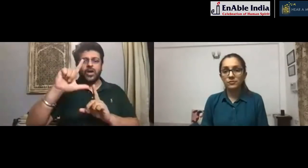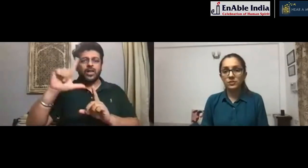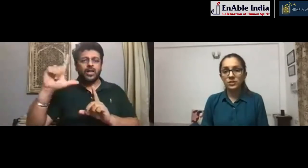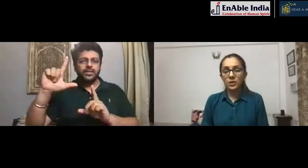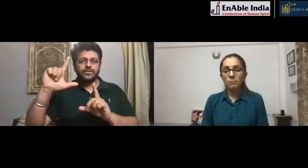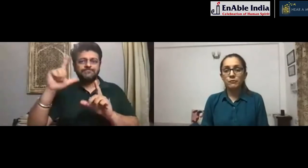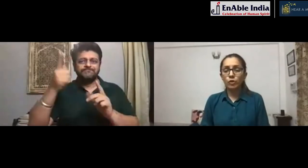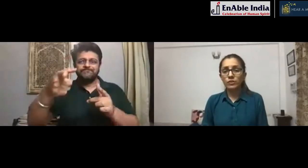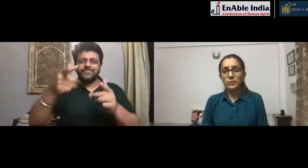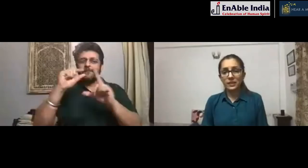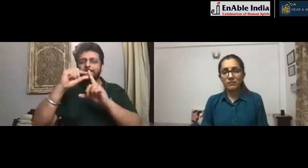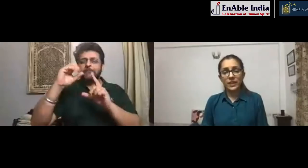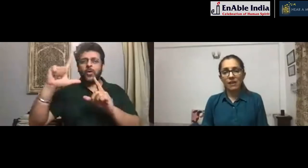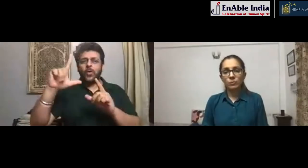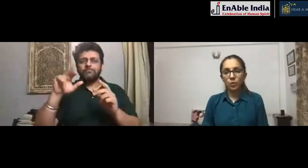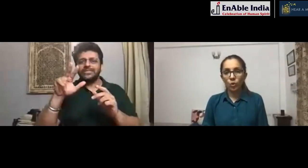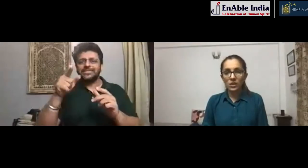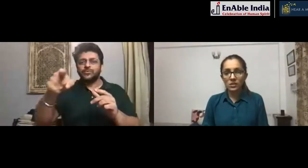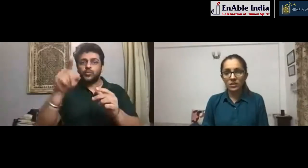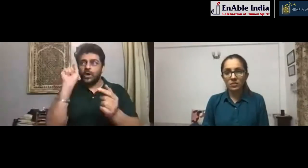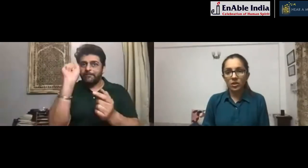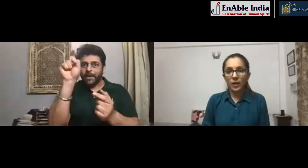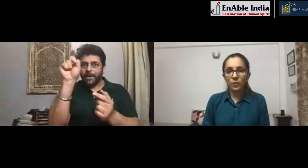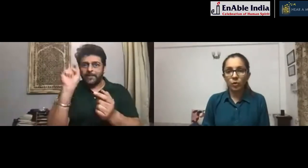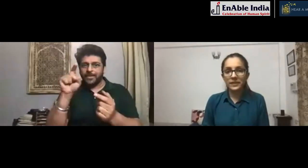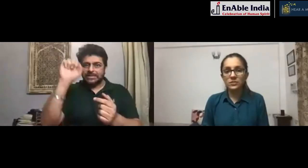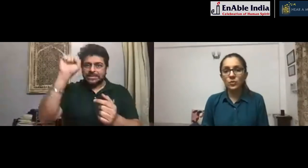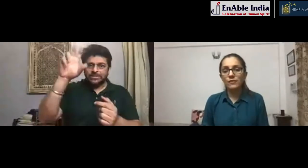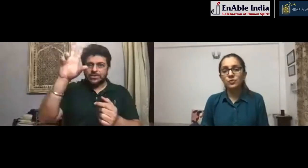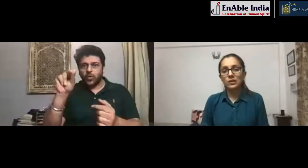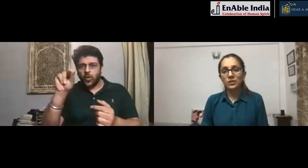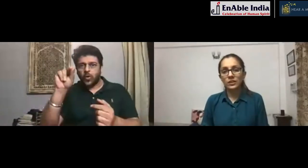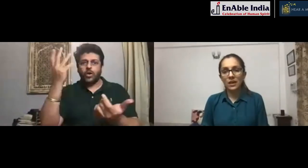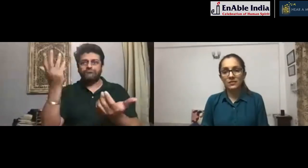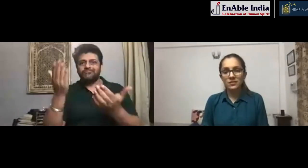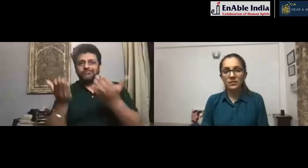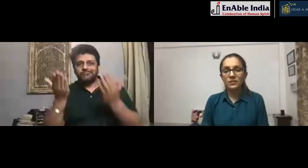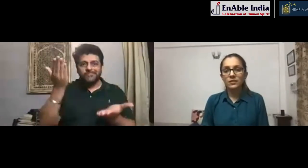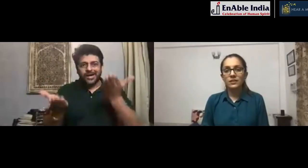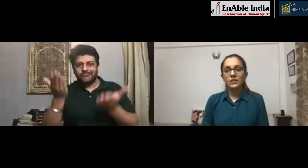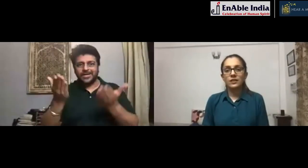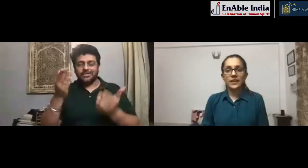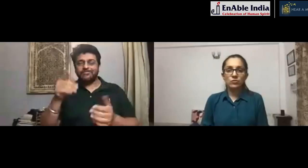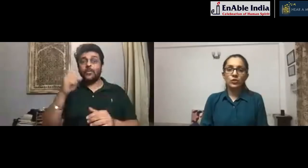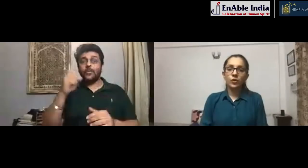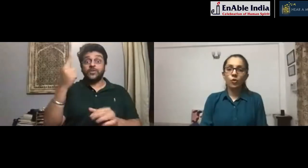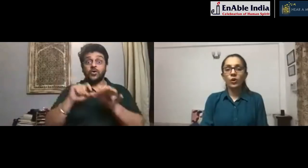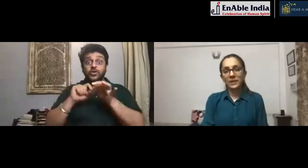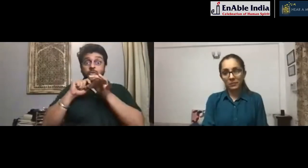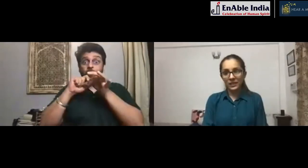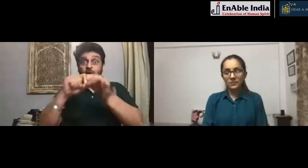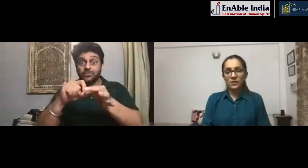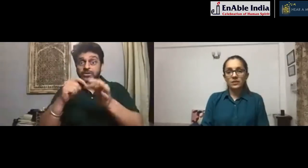have. Before we begin, we have a poll. A poll means you have to click on an answer, yes or no,